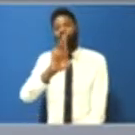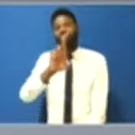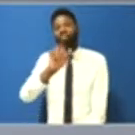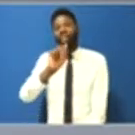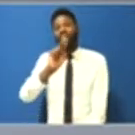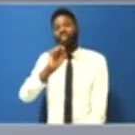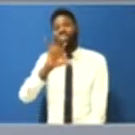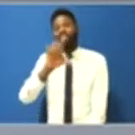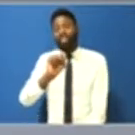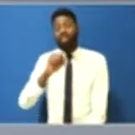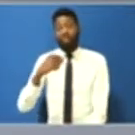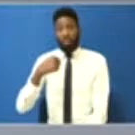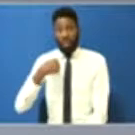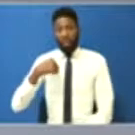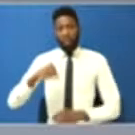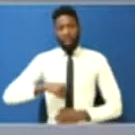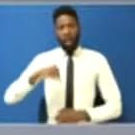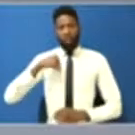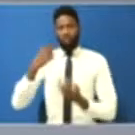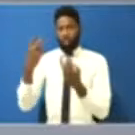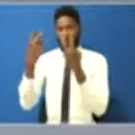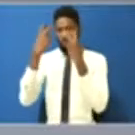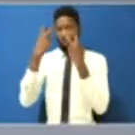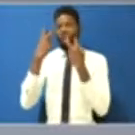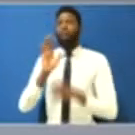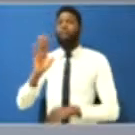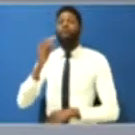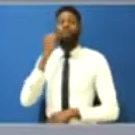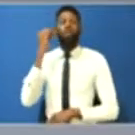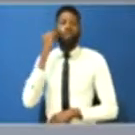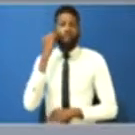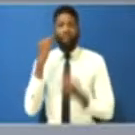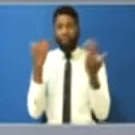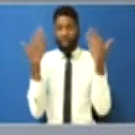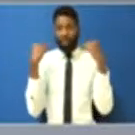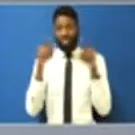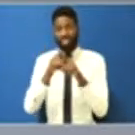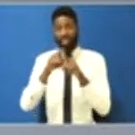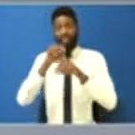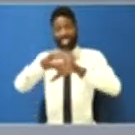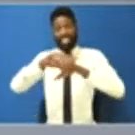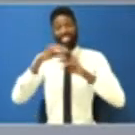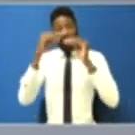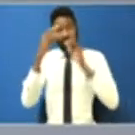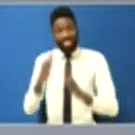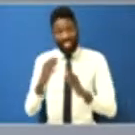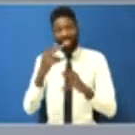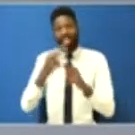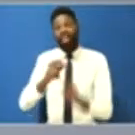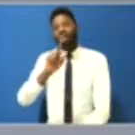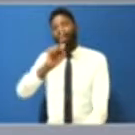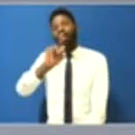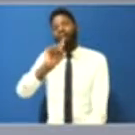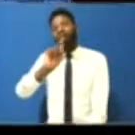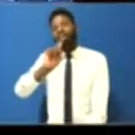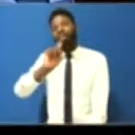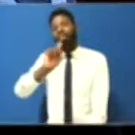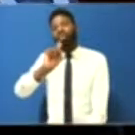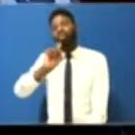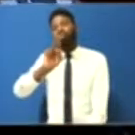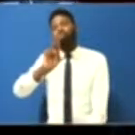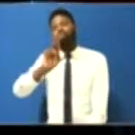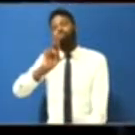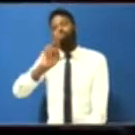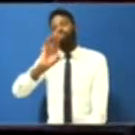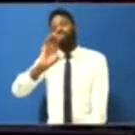who i'm very proud is watching me from his home in meru today my english teacher mrs kathucha these people my